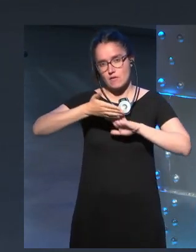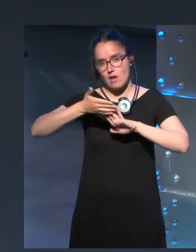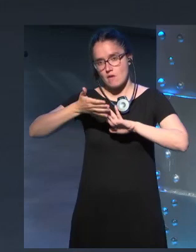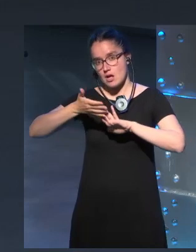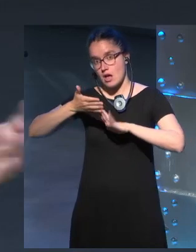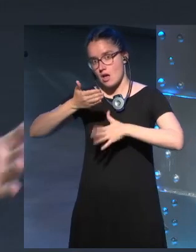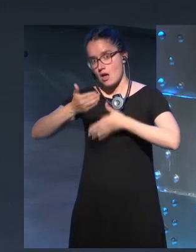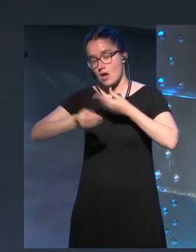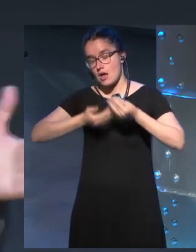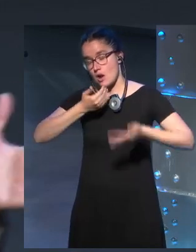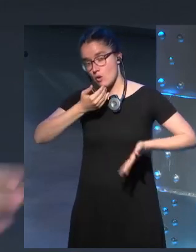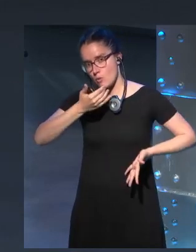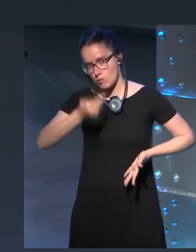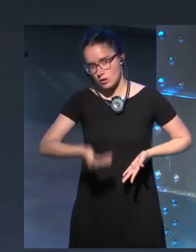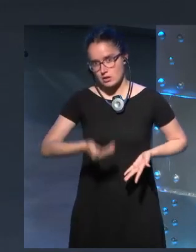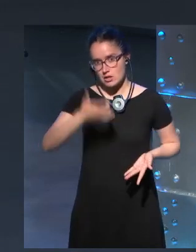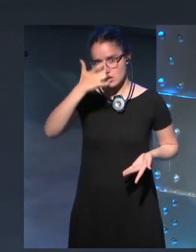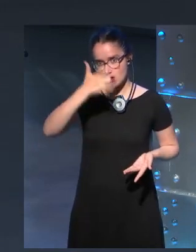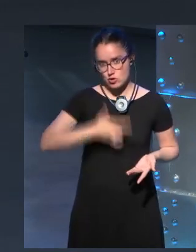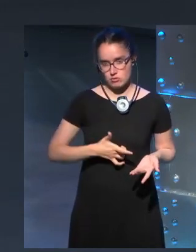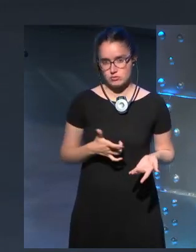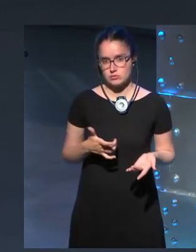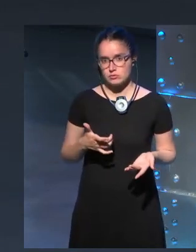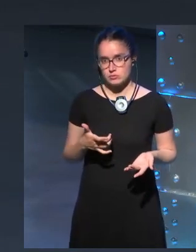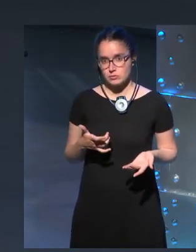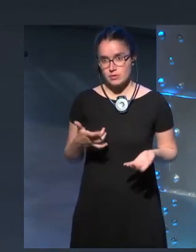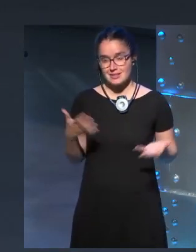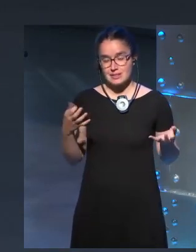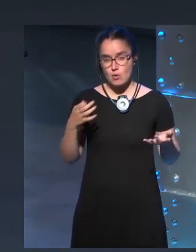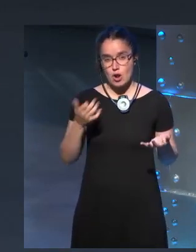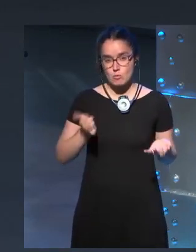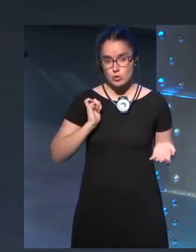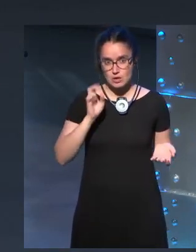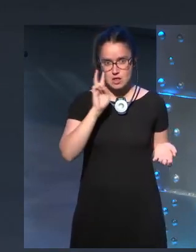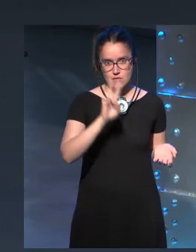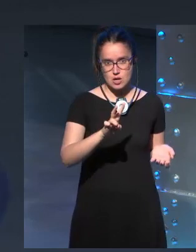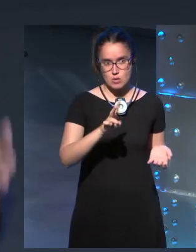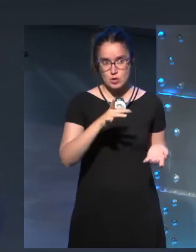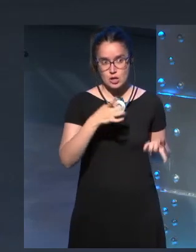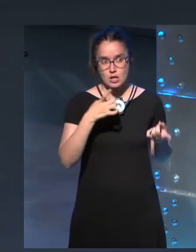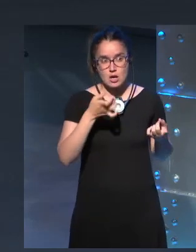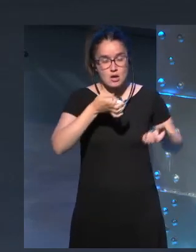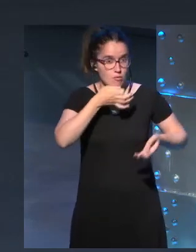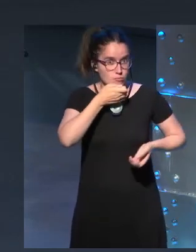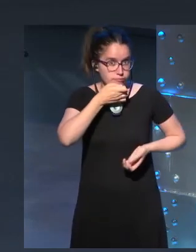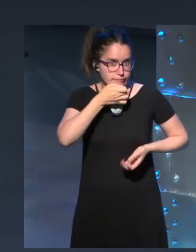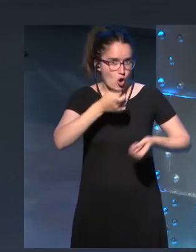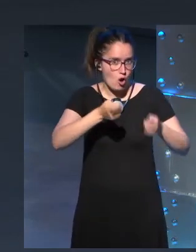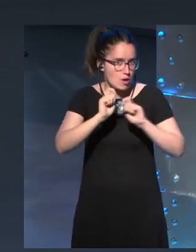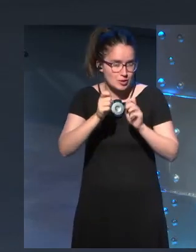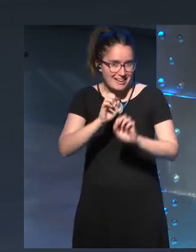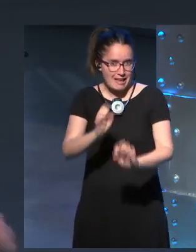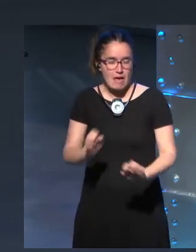the Athletic de Bilbao is able to do something great, and I have the chance of watching it because I don't have